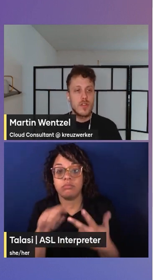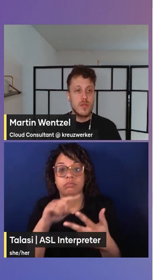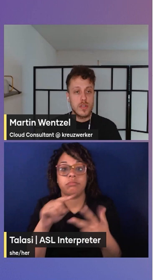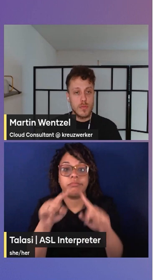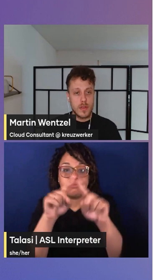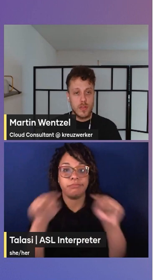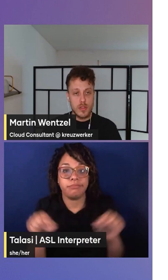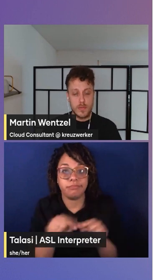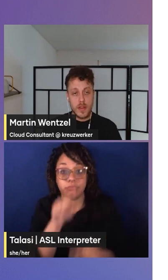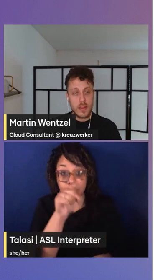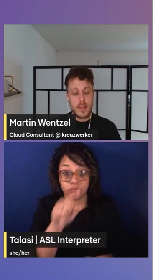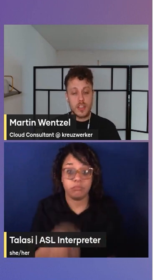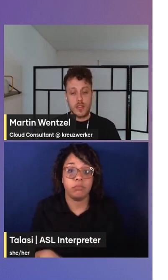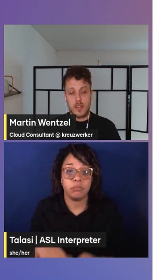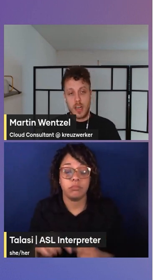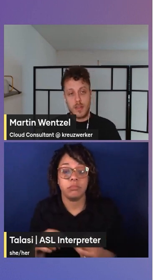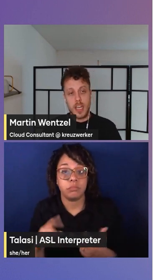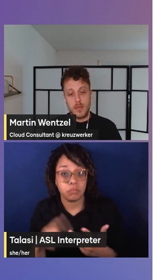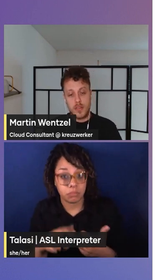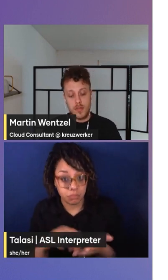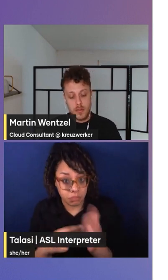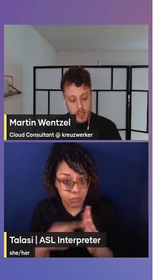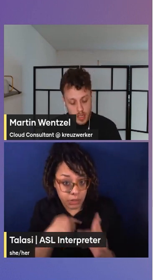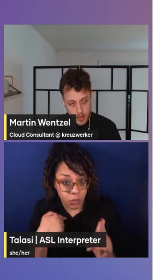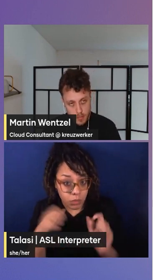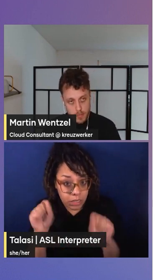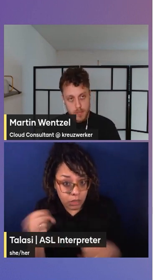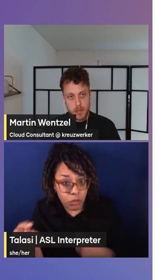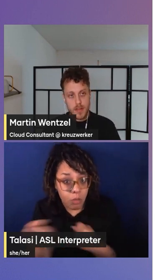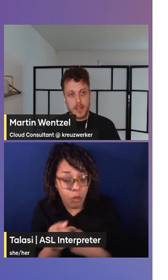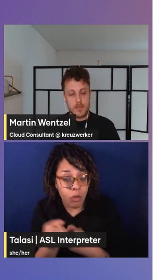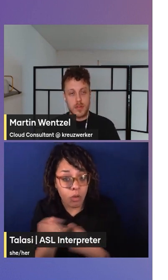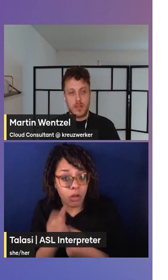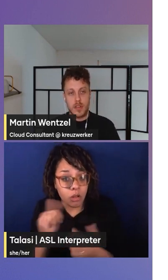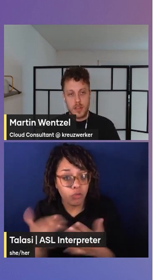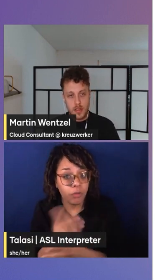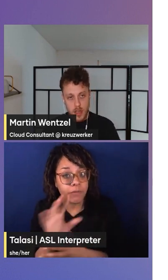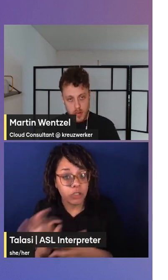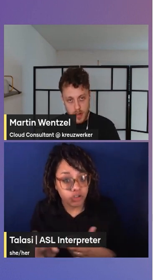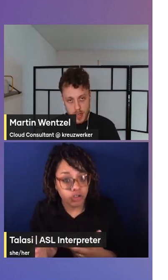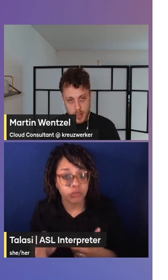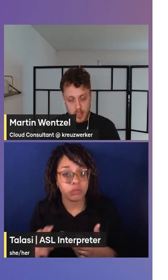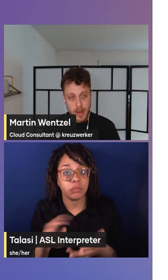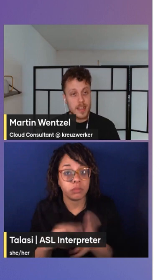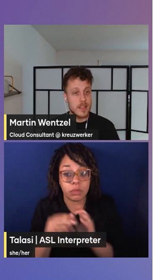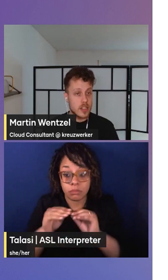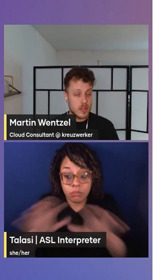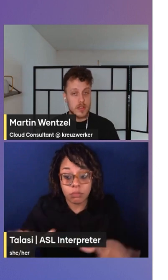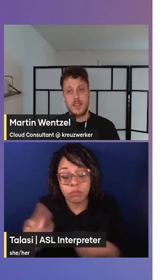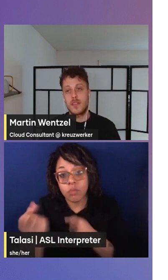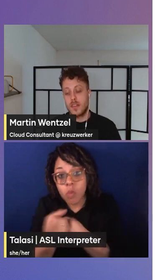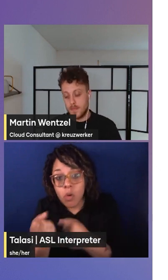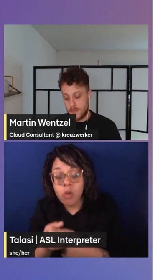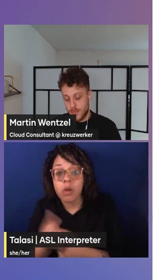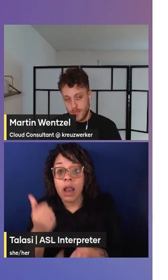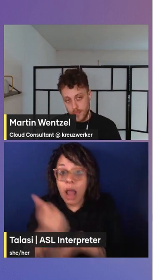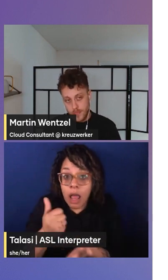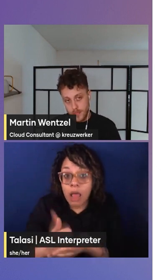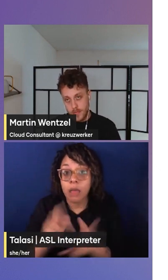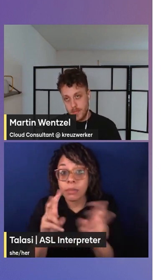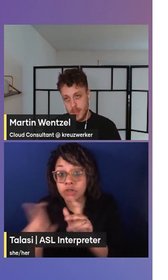able to support that feature? Are we able to provide support, provide help, answer issues, and so on?